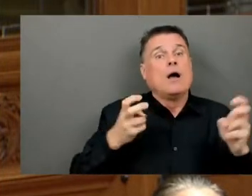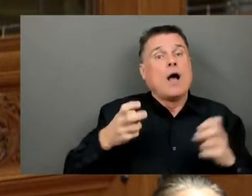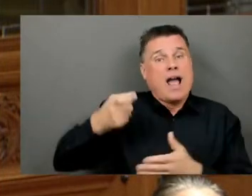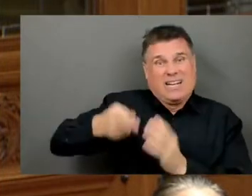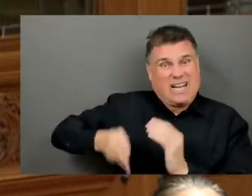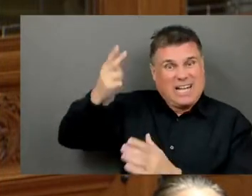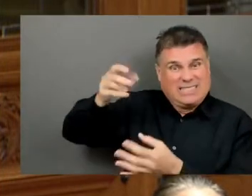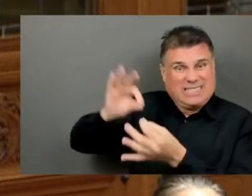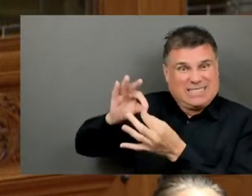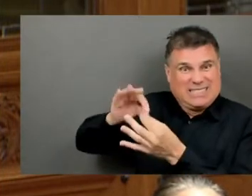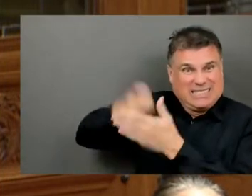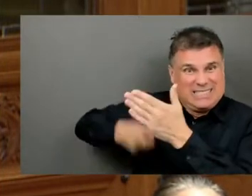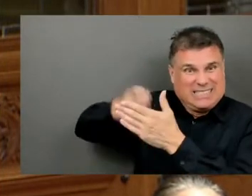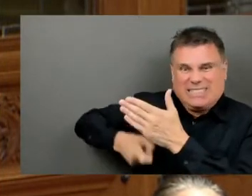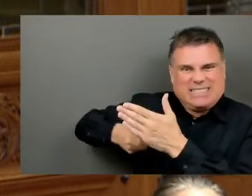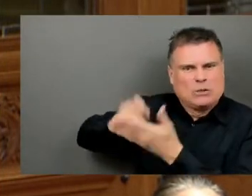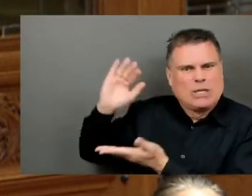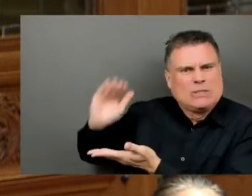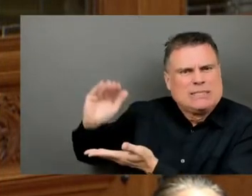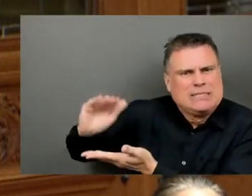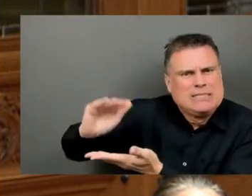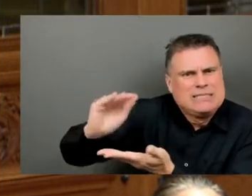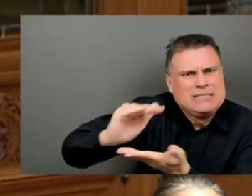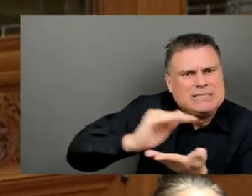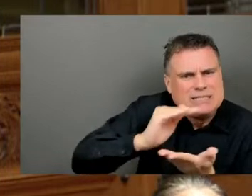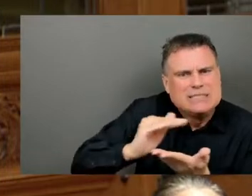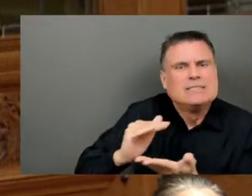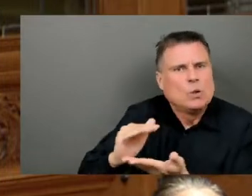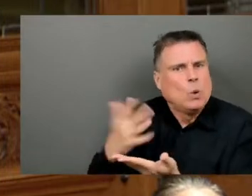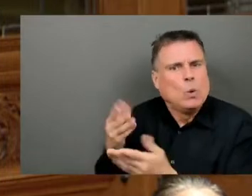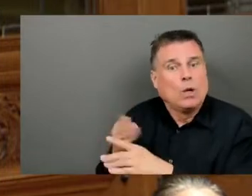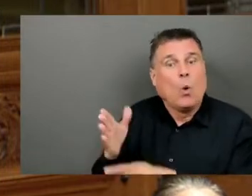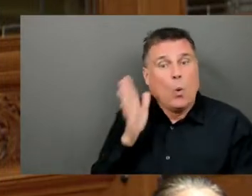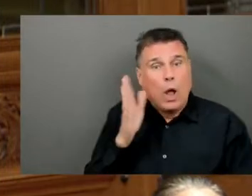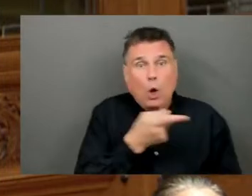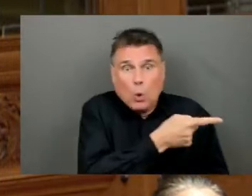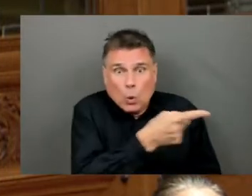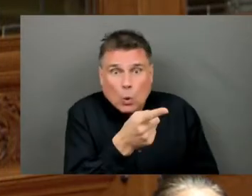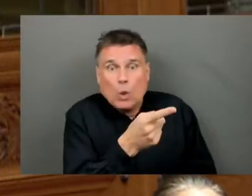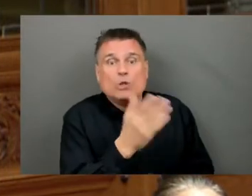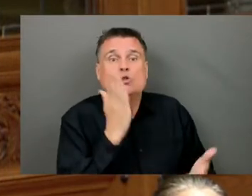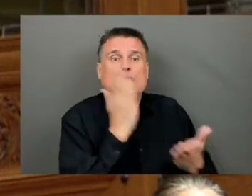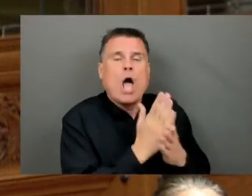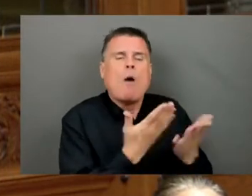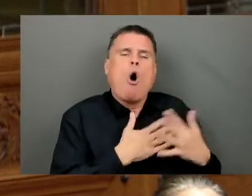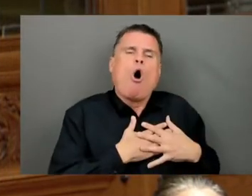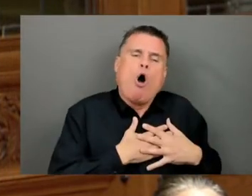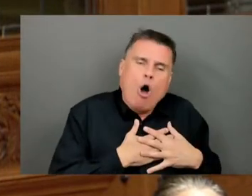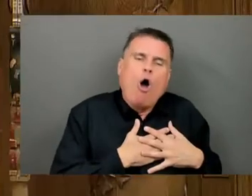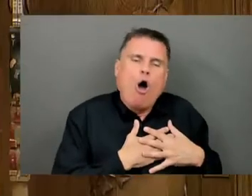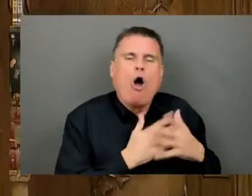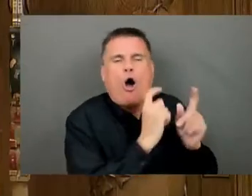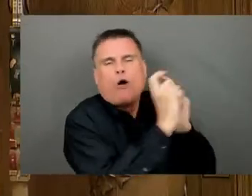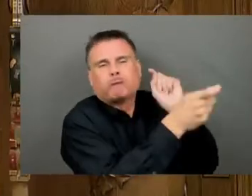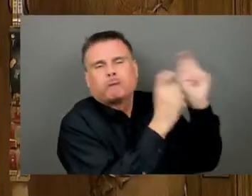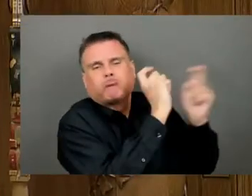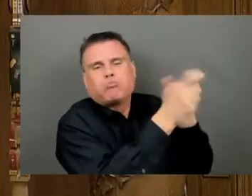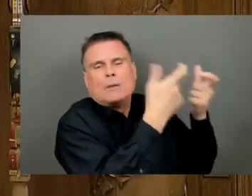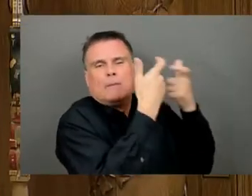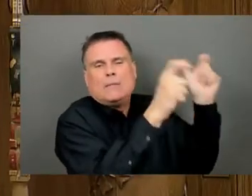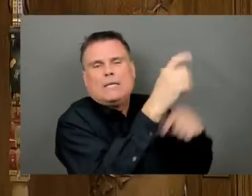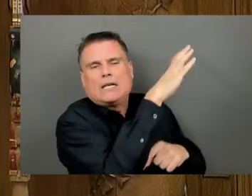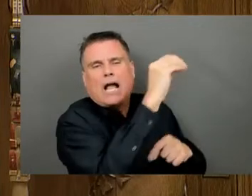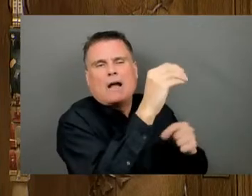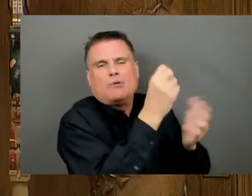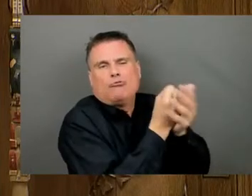ride to harmful industries and push the federal government to implement a windfall profits tax? Minister of Energy